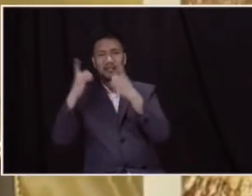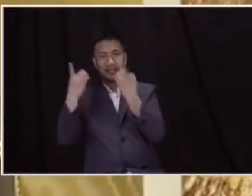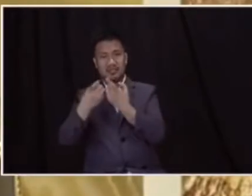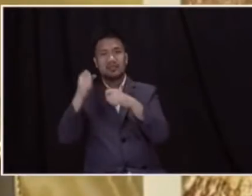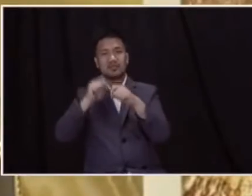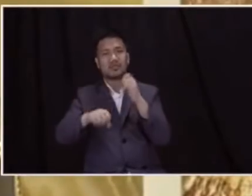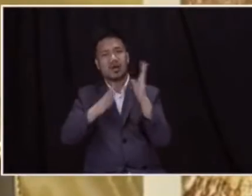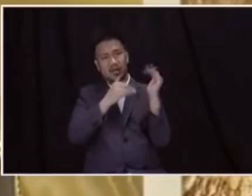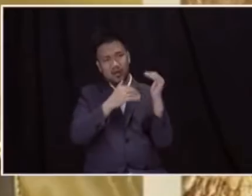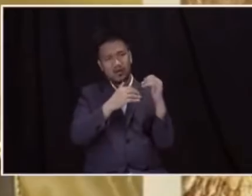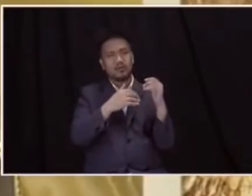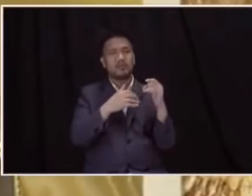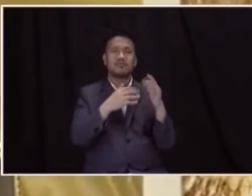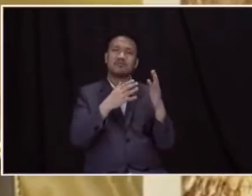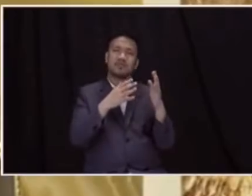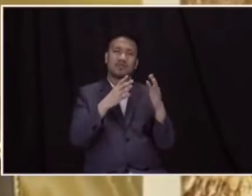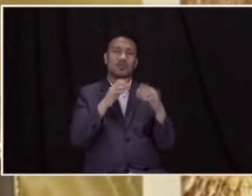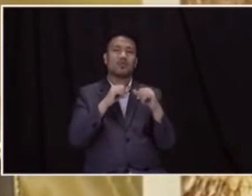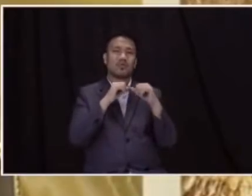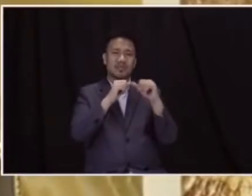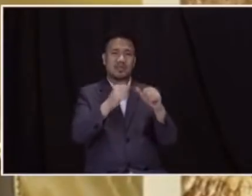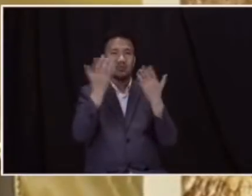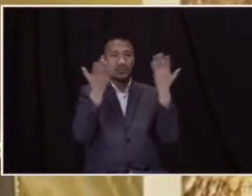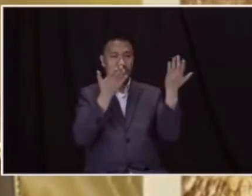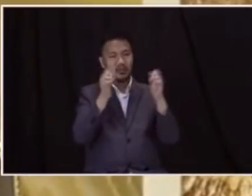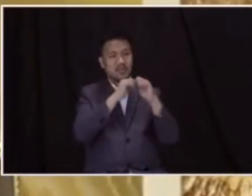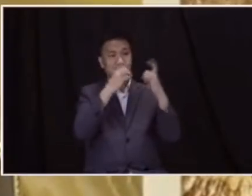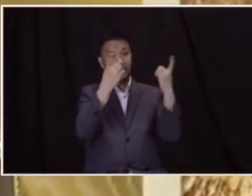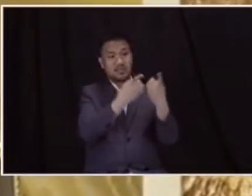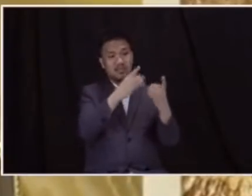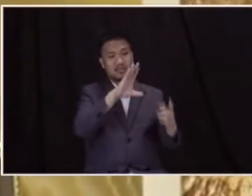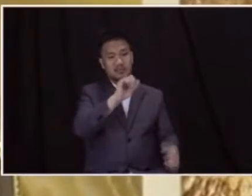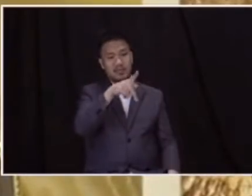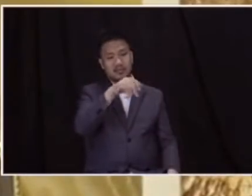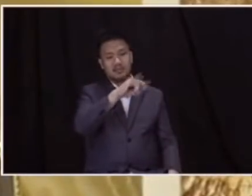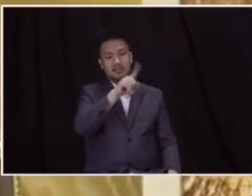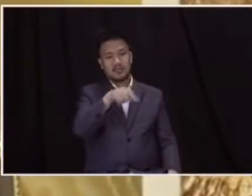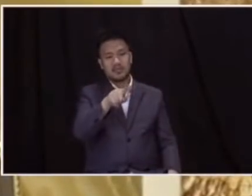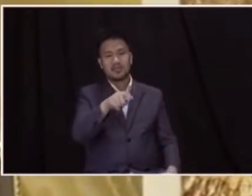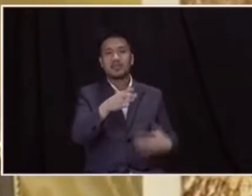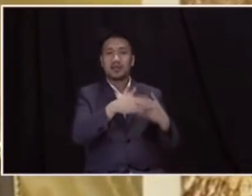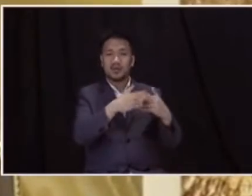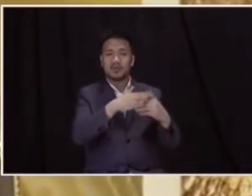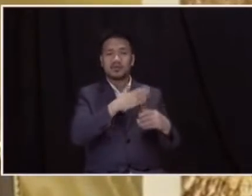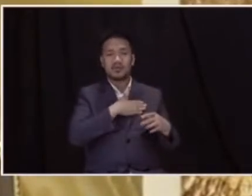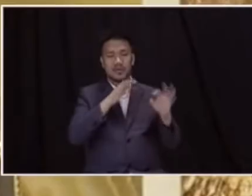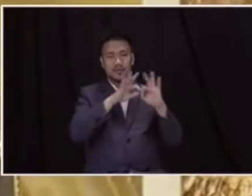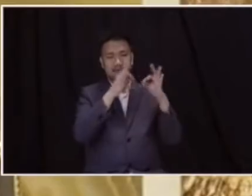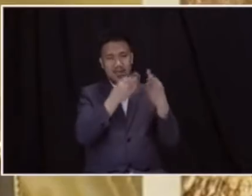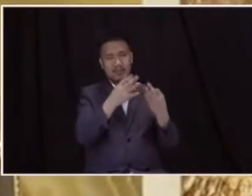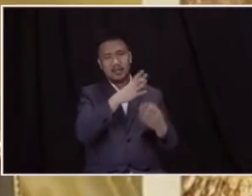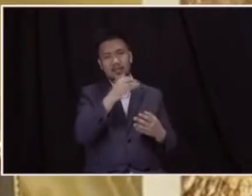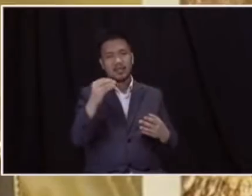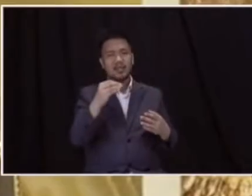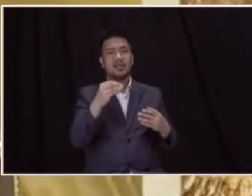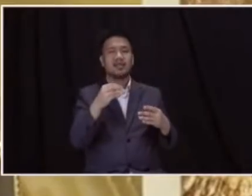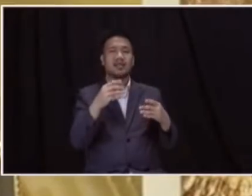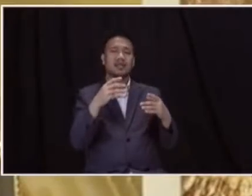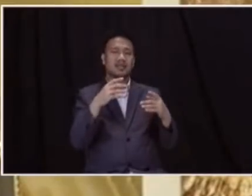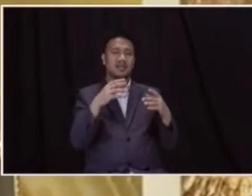to spend my remaining years in the Archdiocese of Capiz, close to my family and fellow